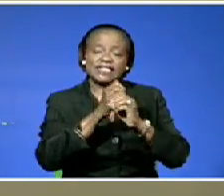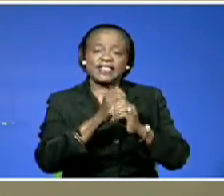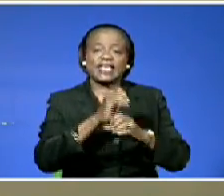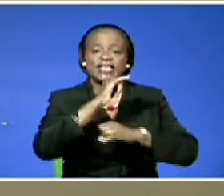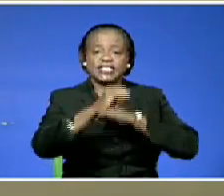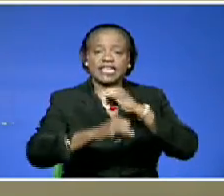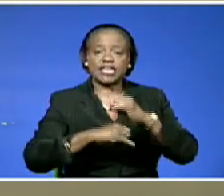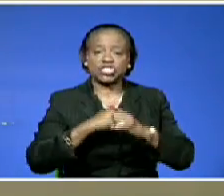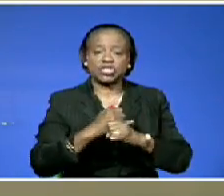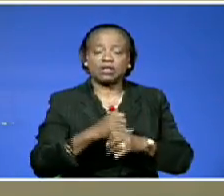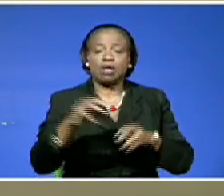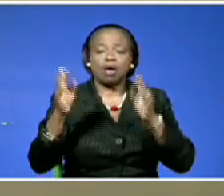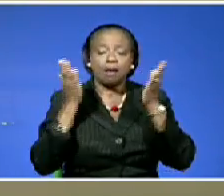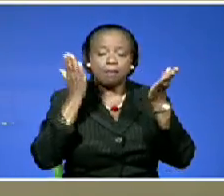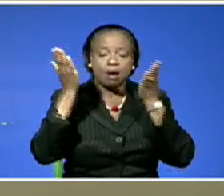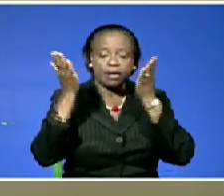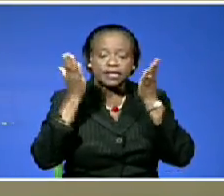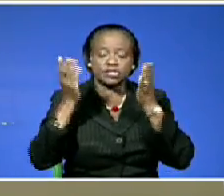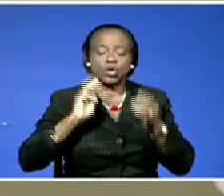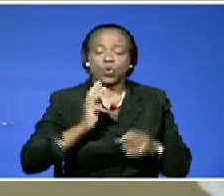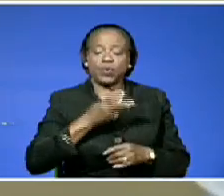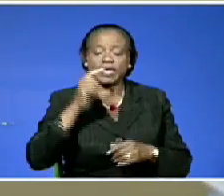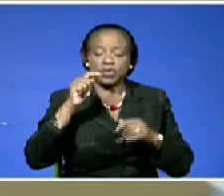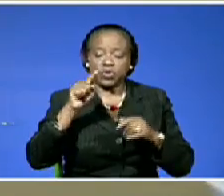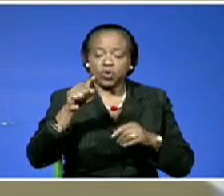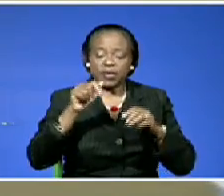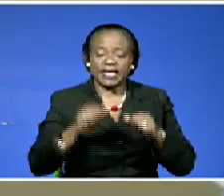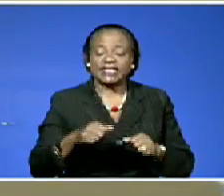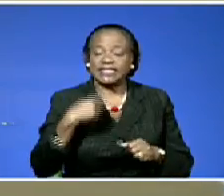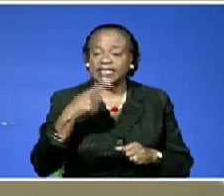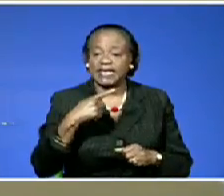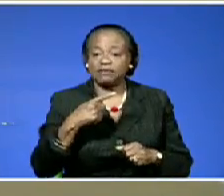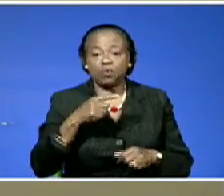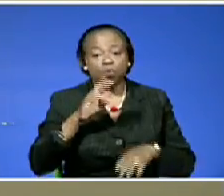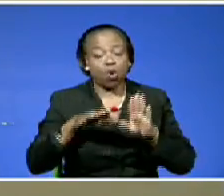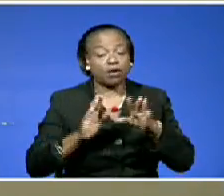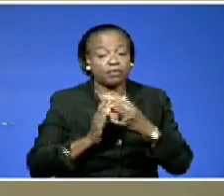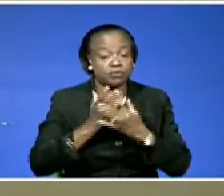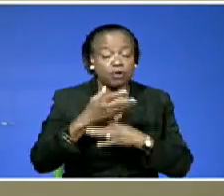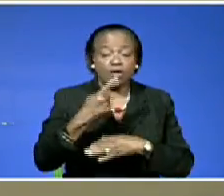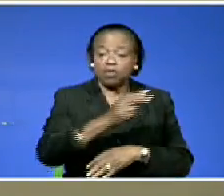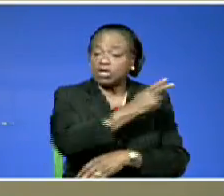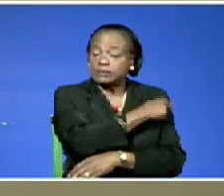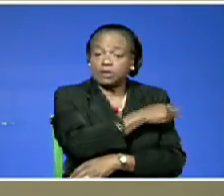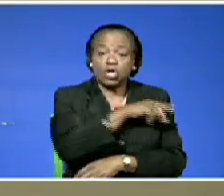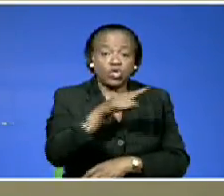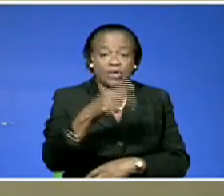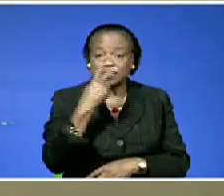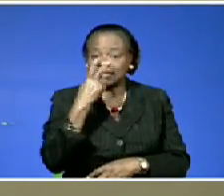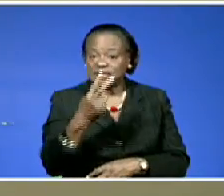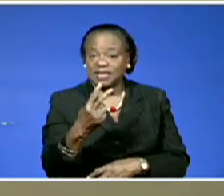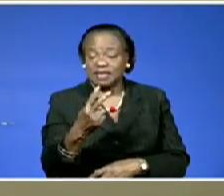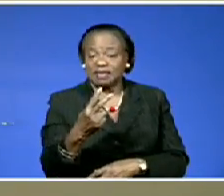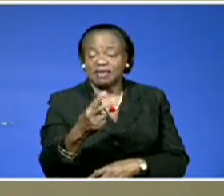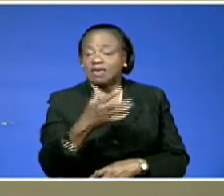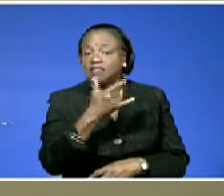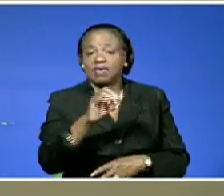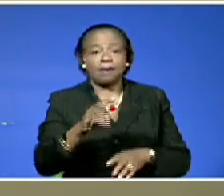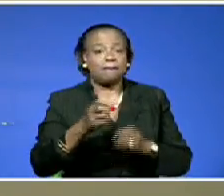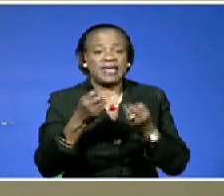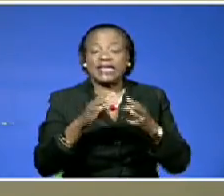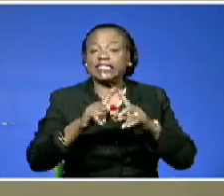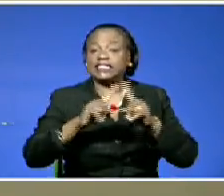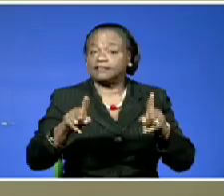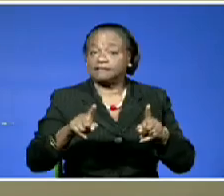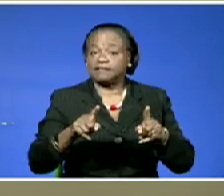market, and I guess you can say just from being through the hospital you will realize that you can see that diversity in ethnicity when you come through with